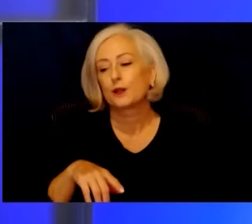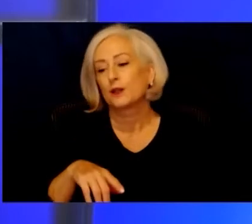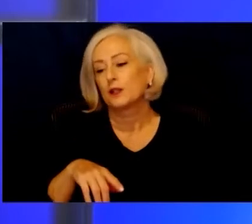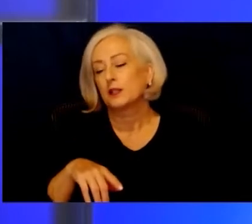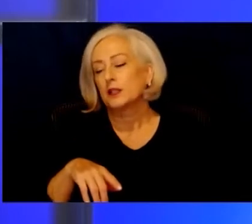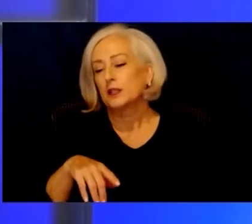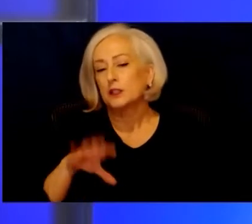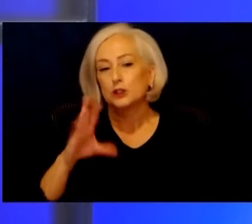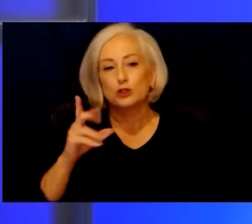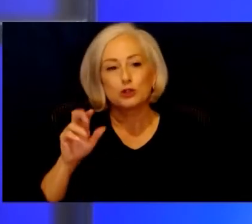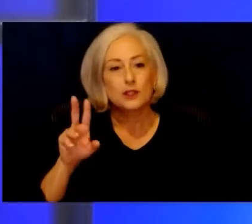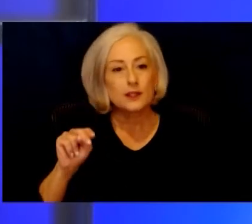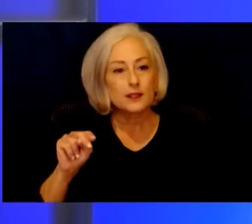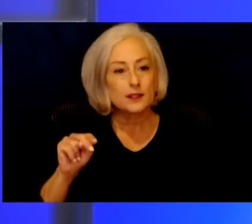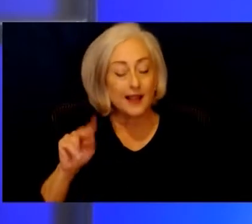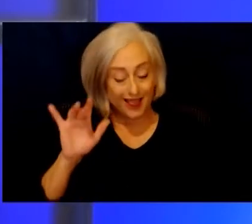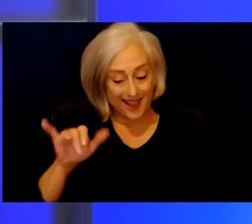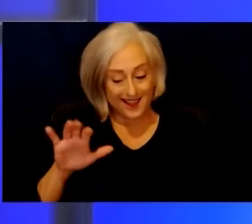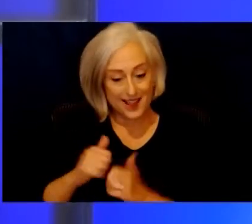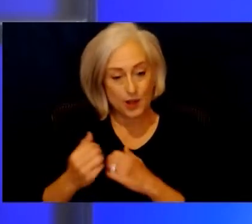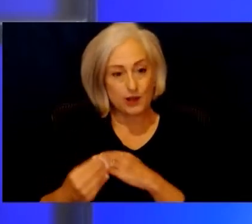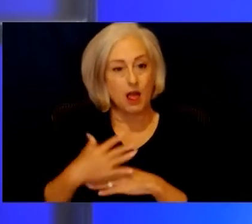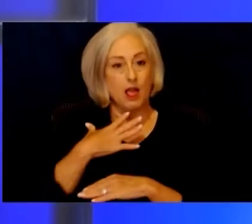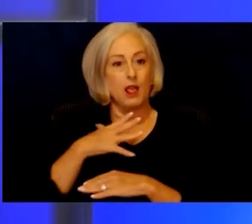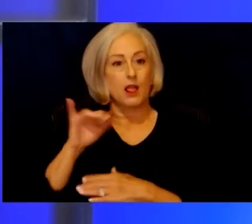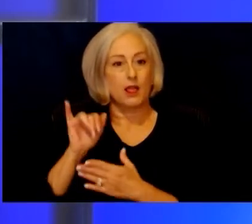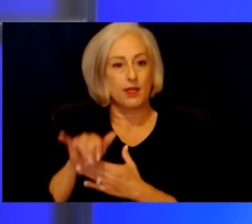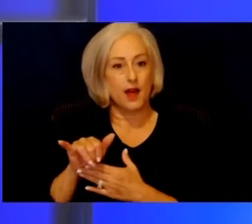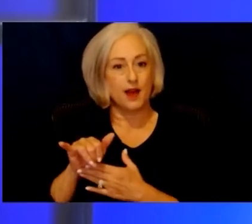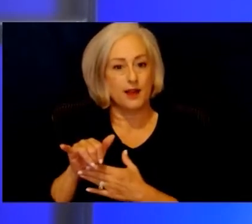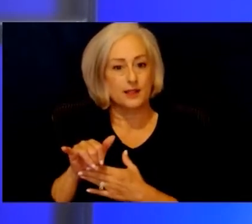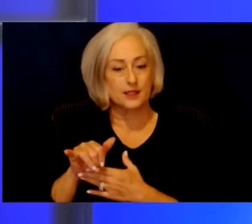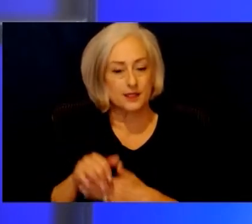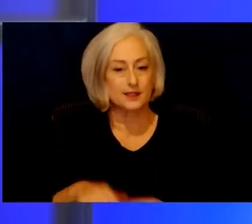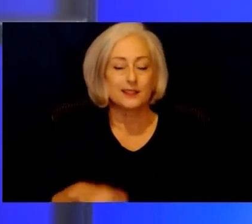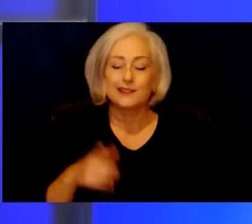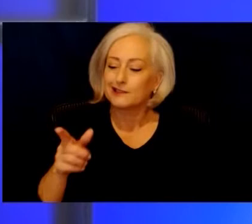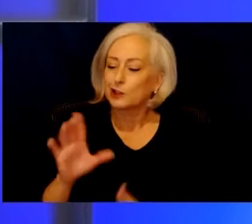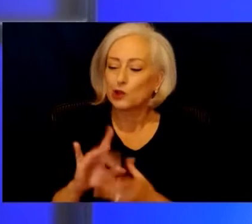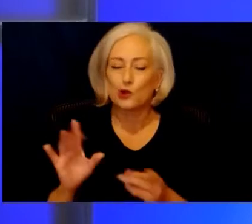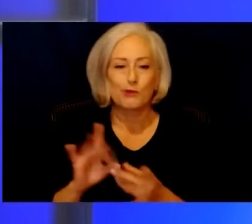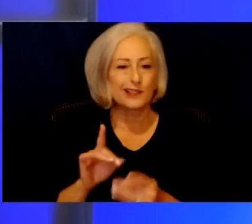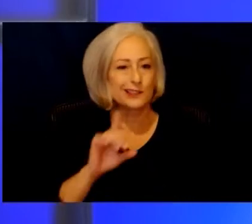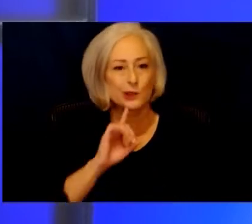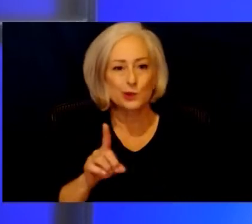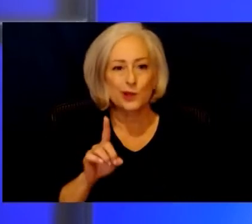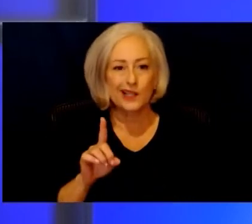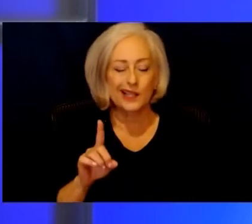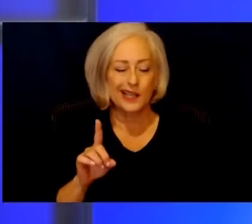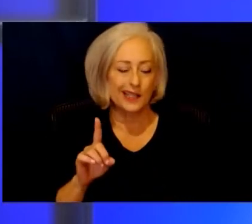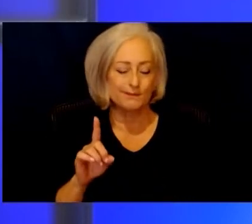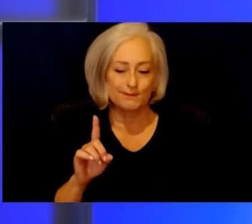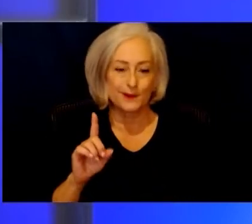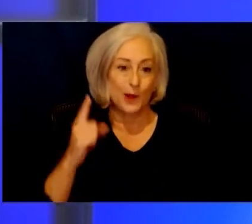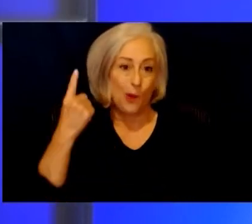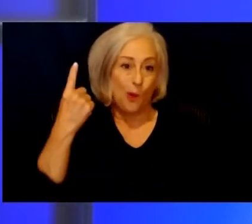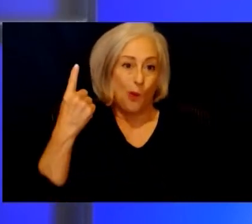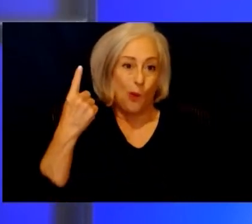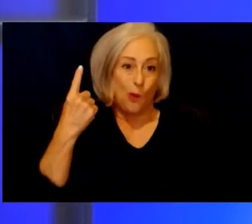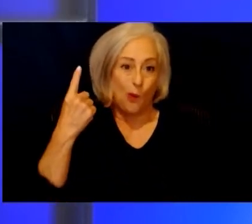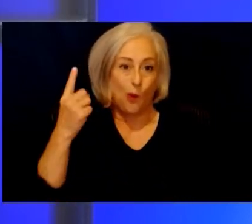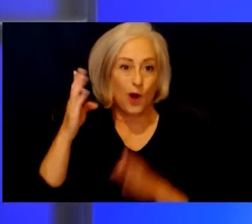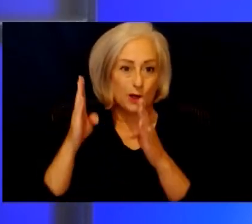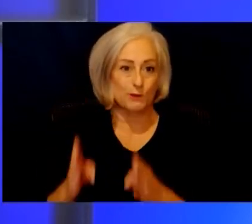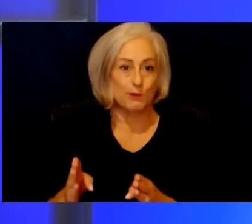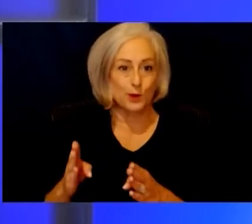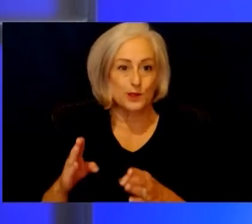could potentially get exposed to it. That being said, as you mentioned, there's really to date only been one case within the